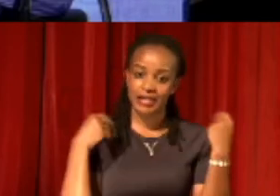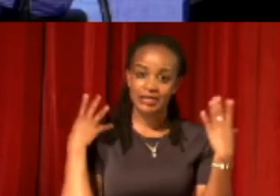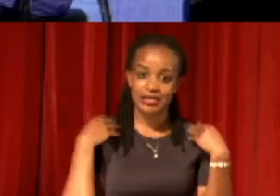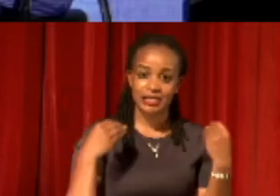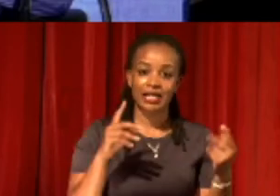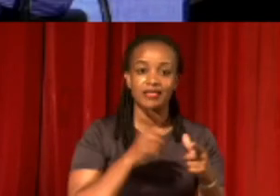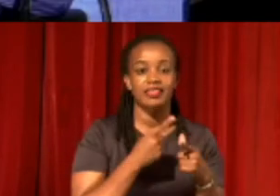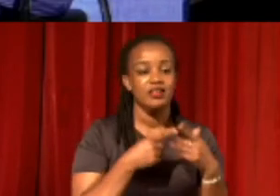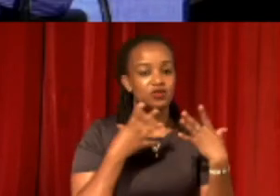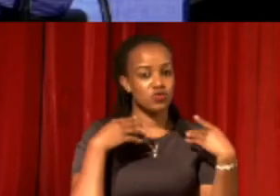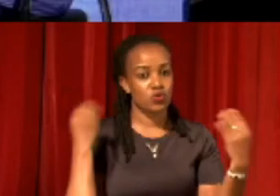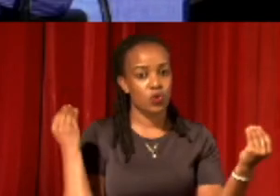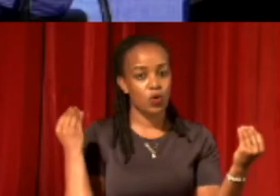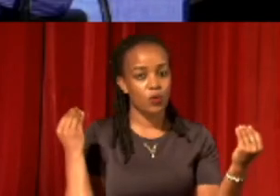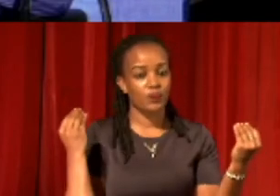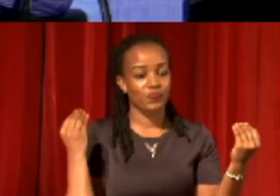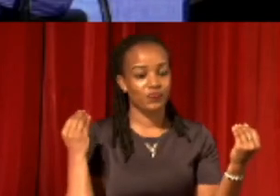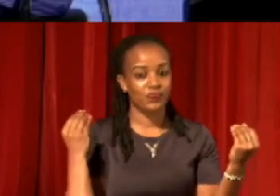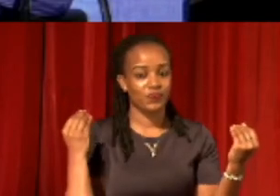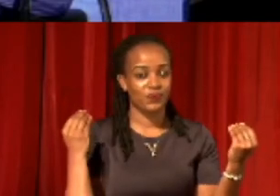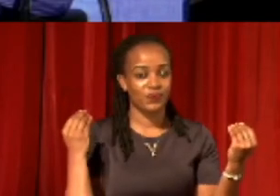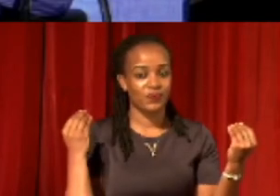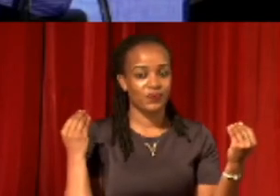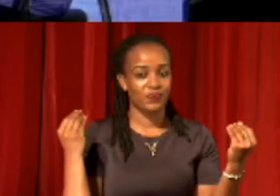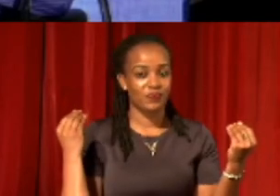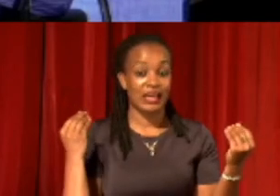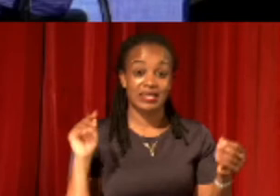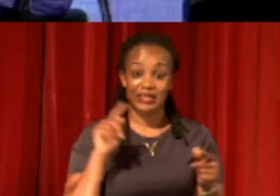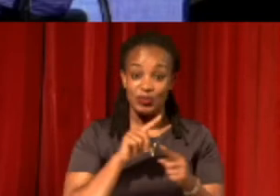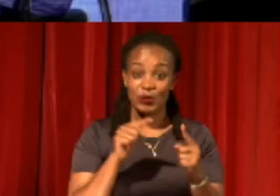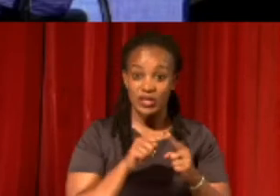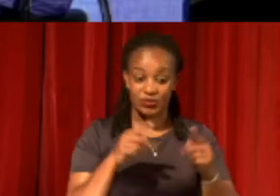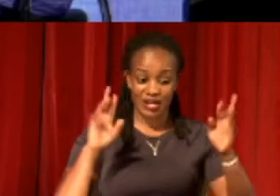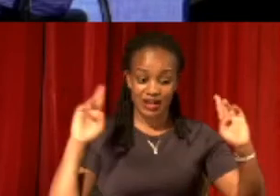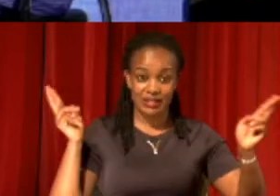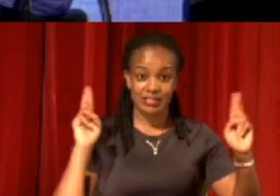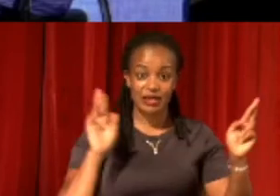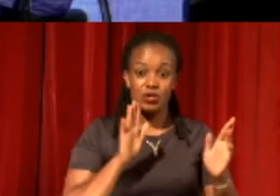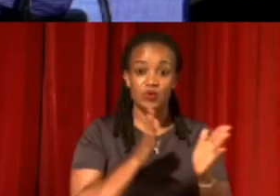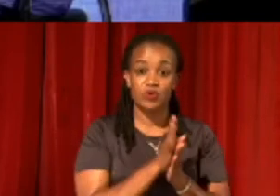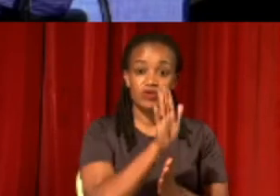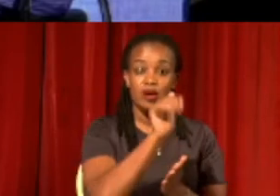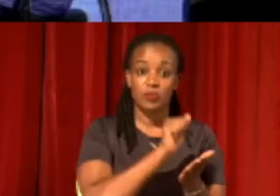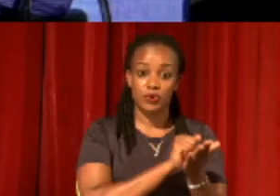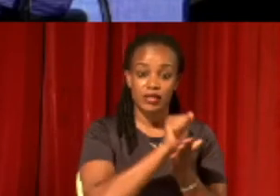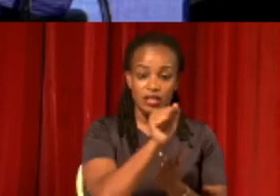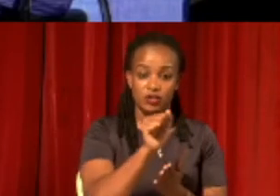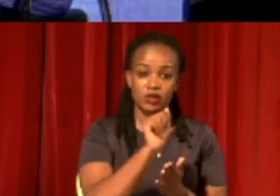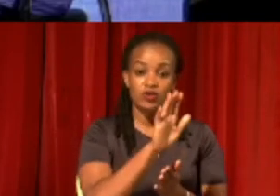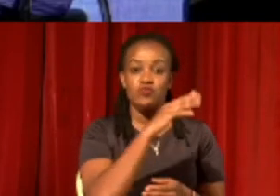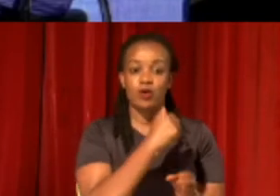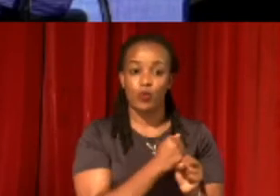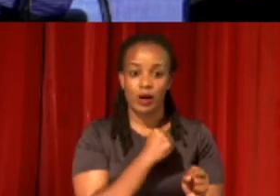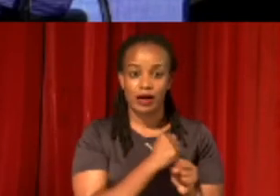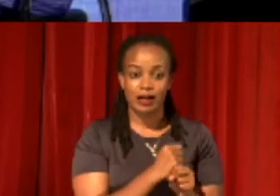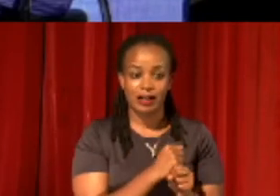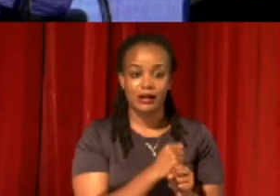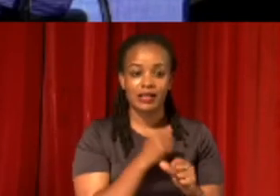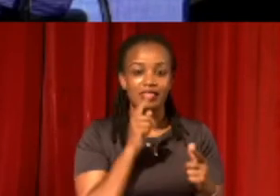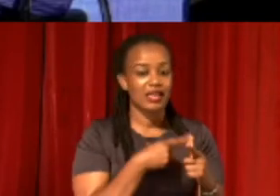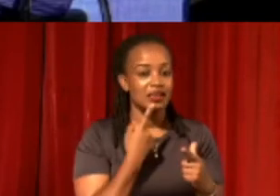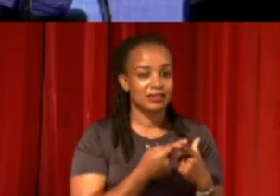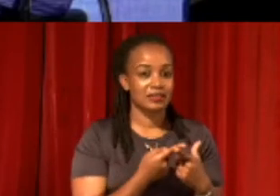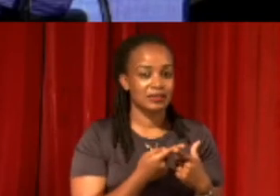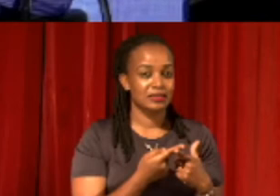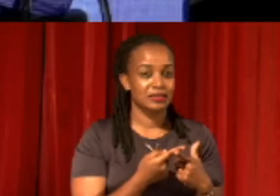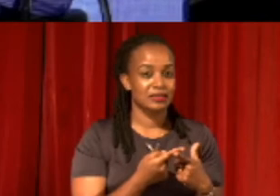And walk away. I wish I knew this. And then when you're ready, yeah. When you're ready with your production, with your work, with what you've been working on, we have a state-of-the-art studio as well